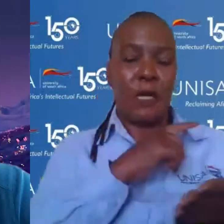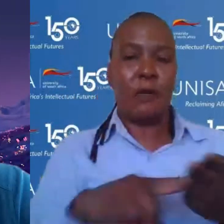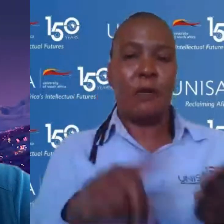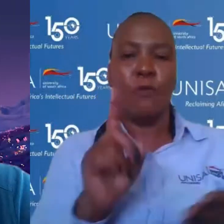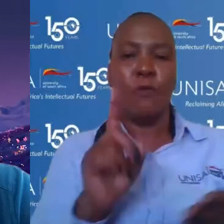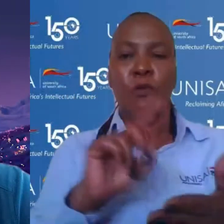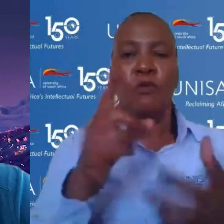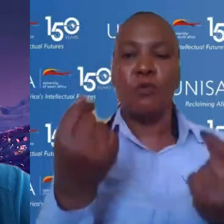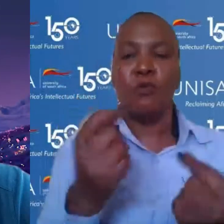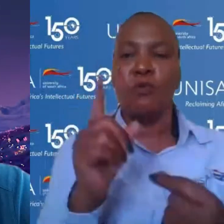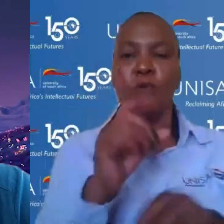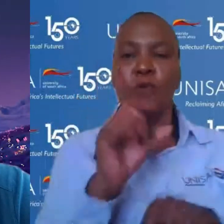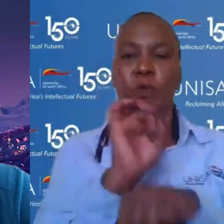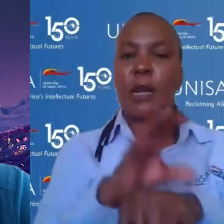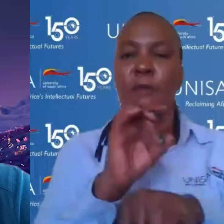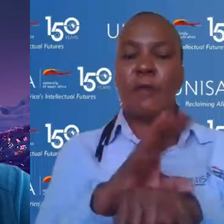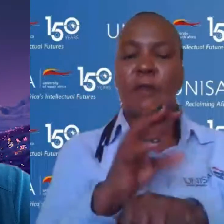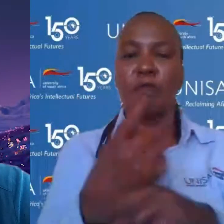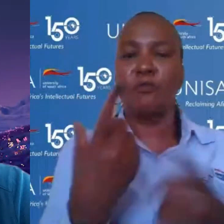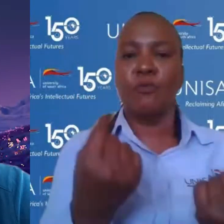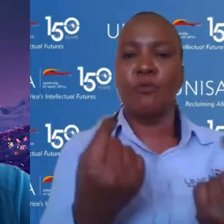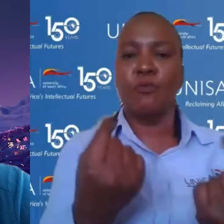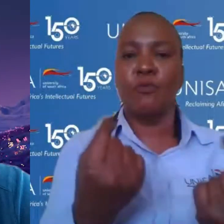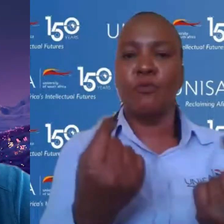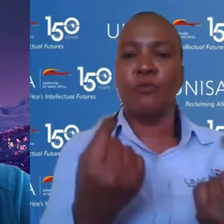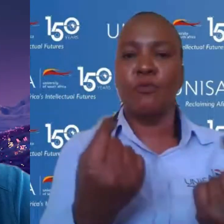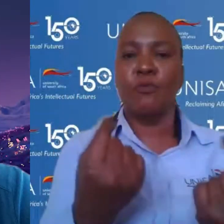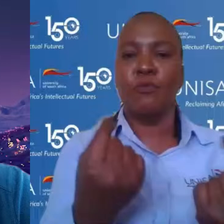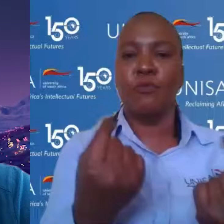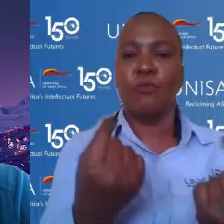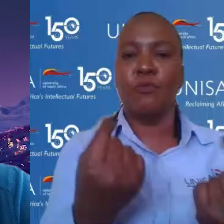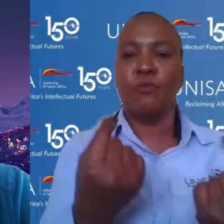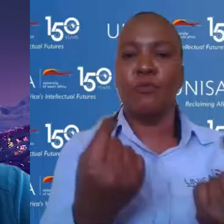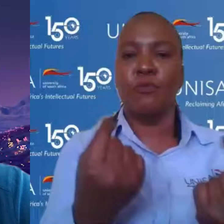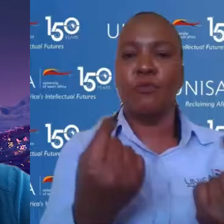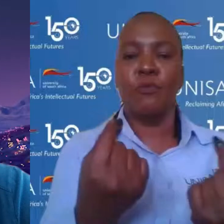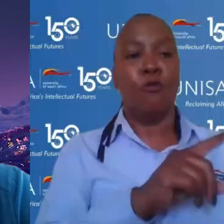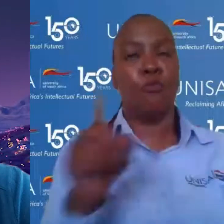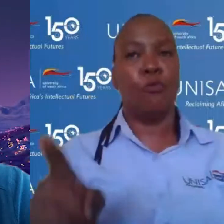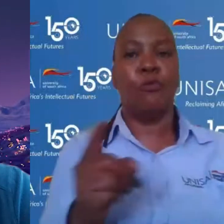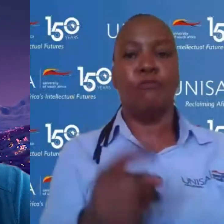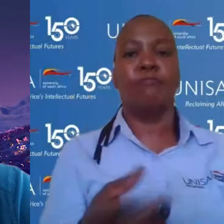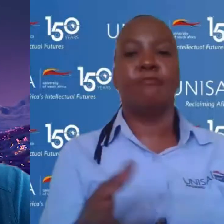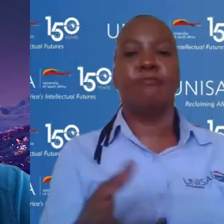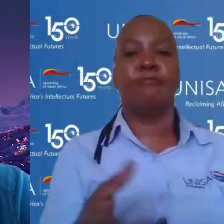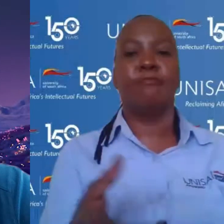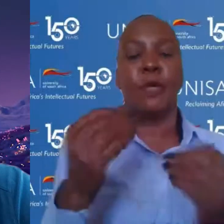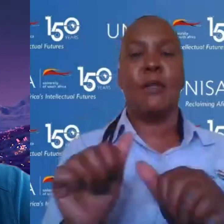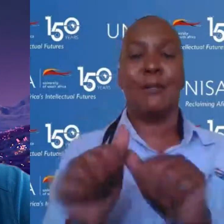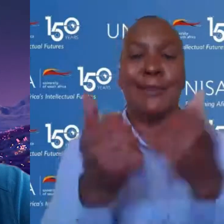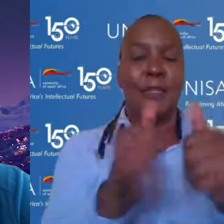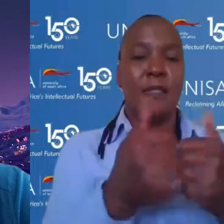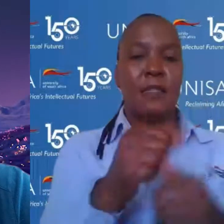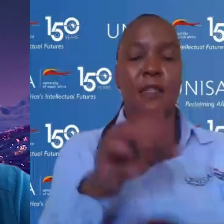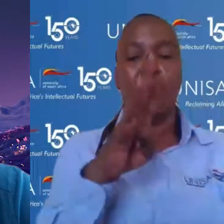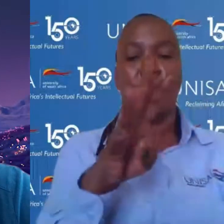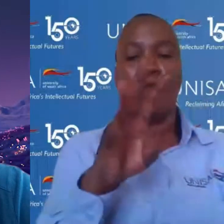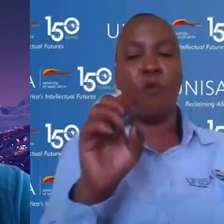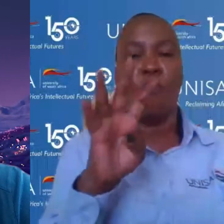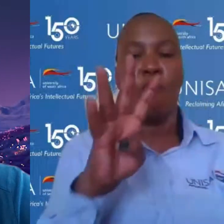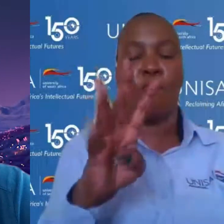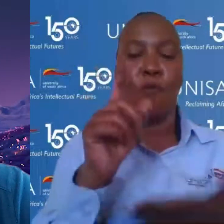do? Okay, thank you. So for those of you that are showing the 404 error, you can click